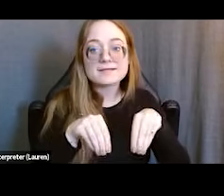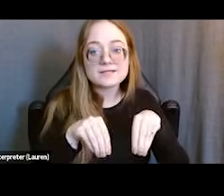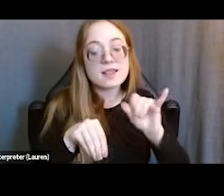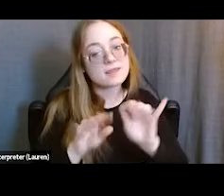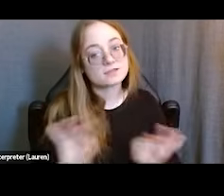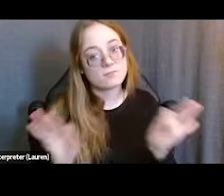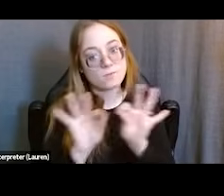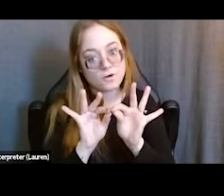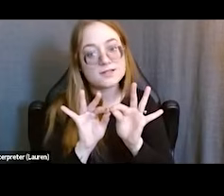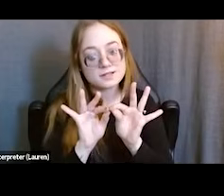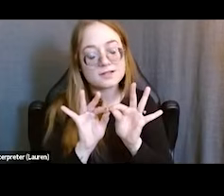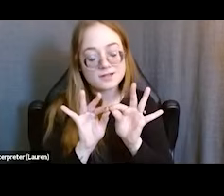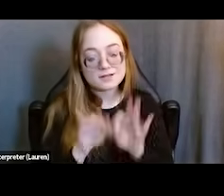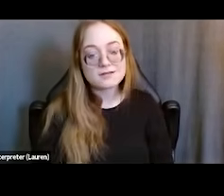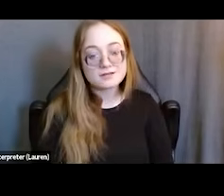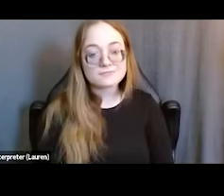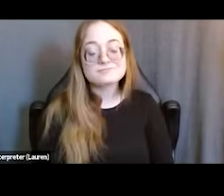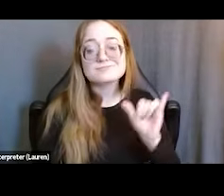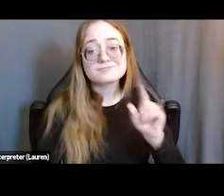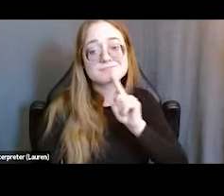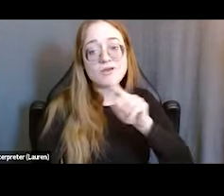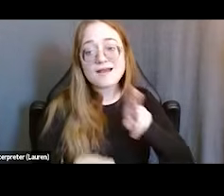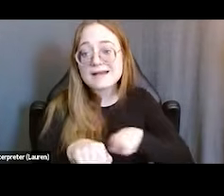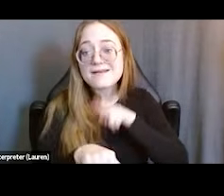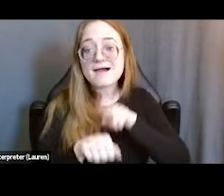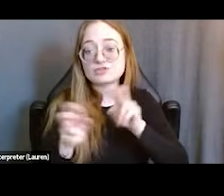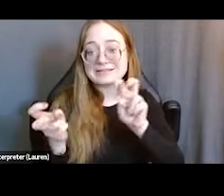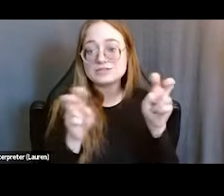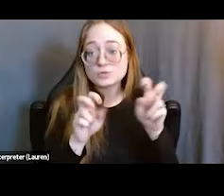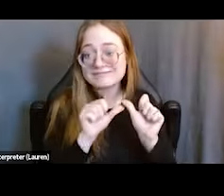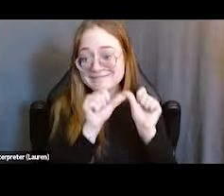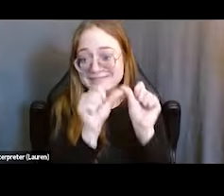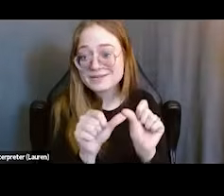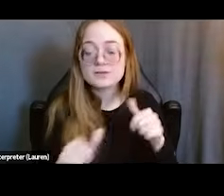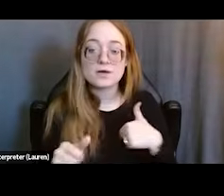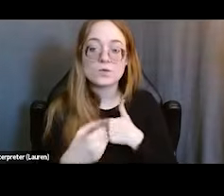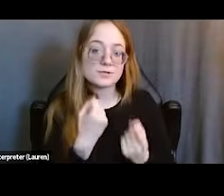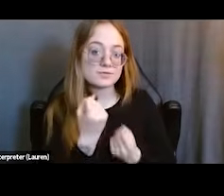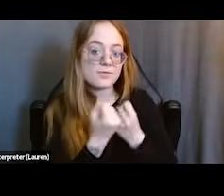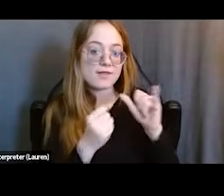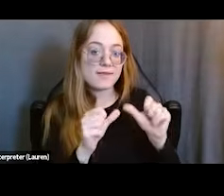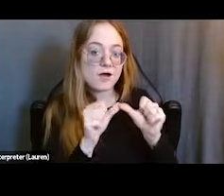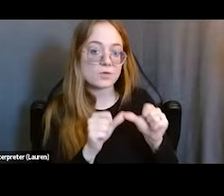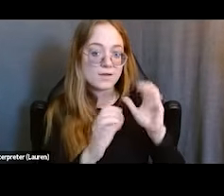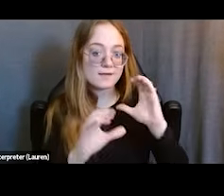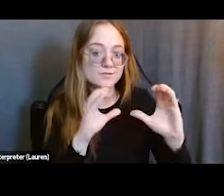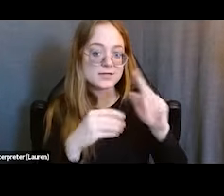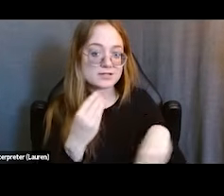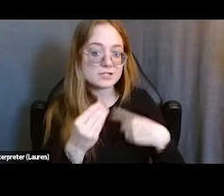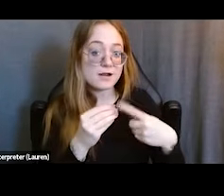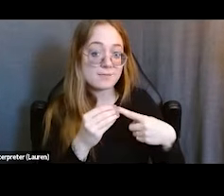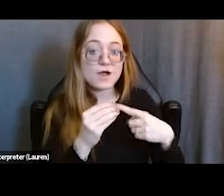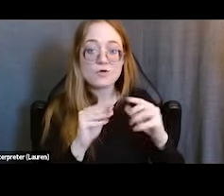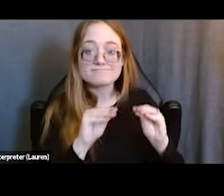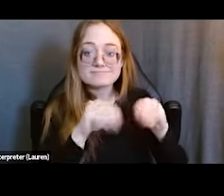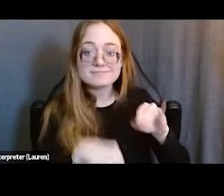part of this conversation, and it's a national conversation that continues, and we are supportive of that ongoing conversation around the